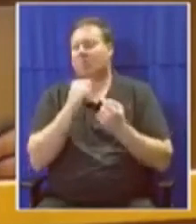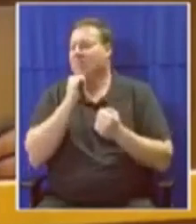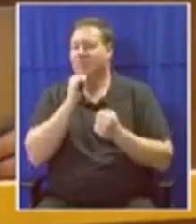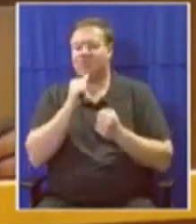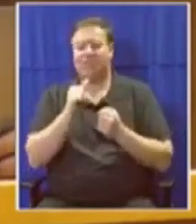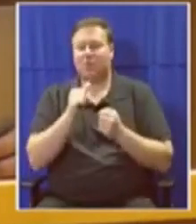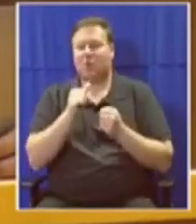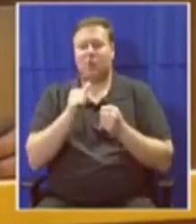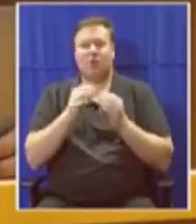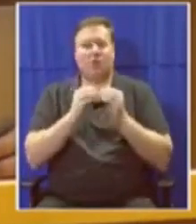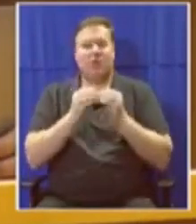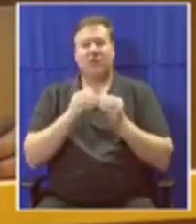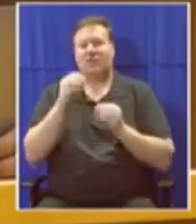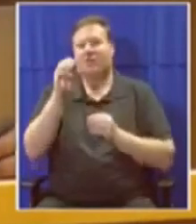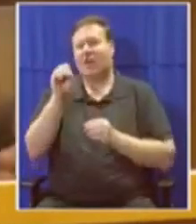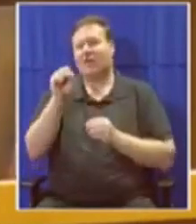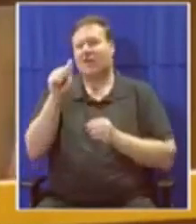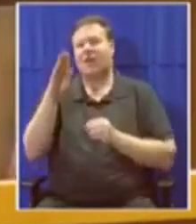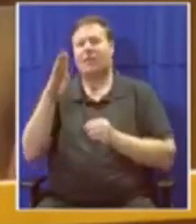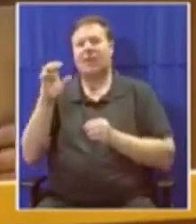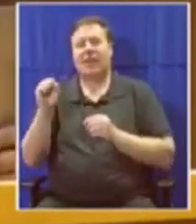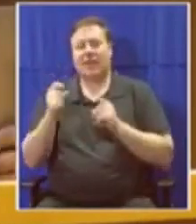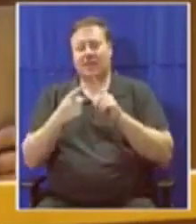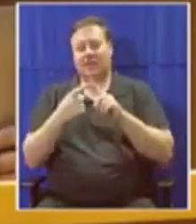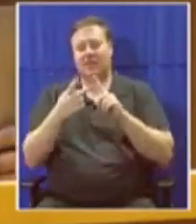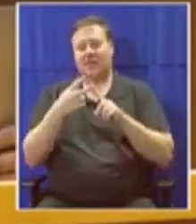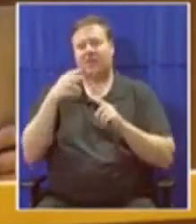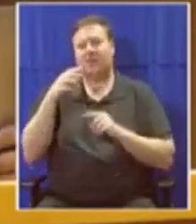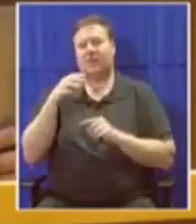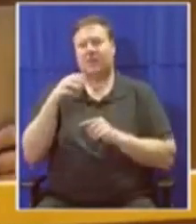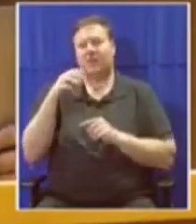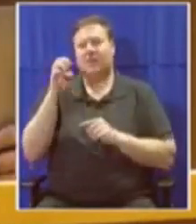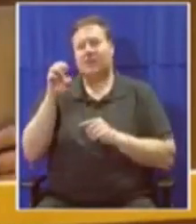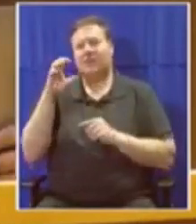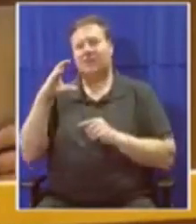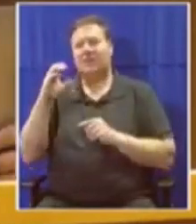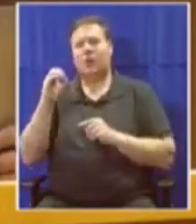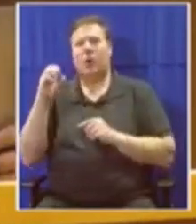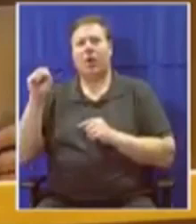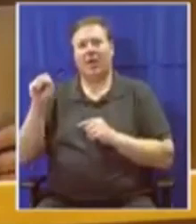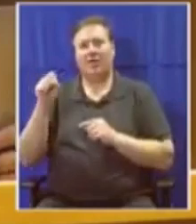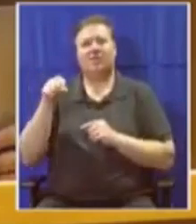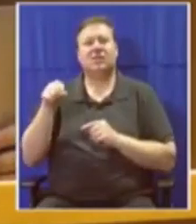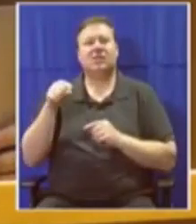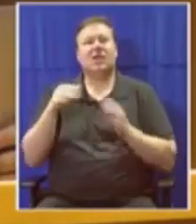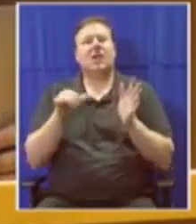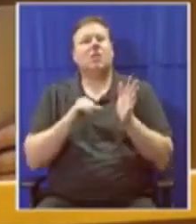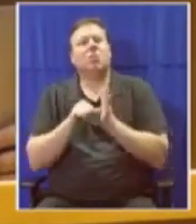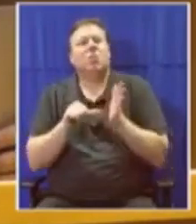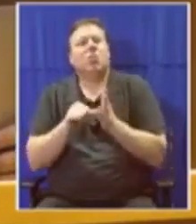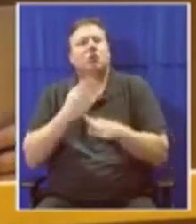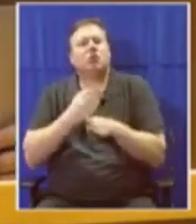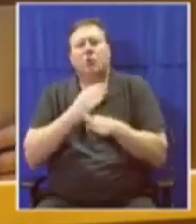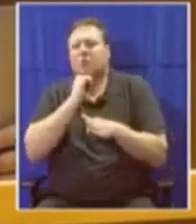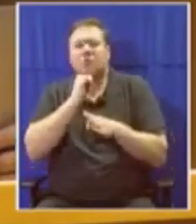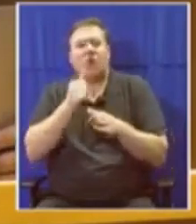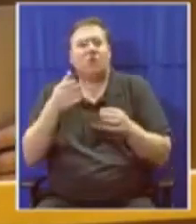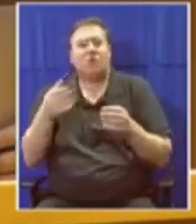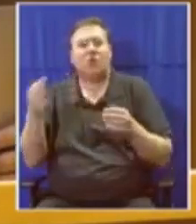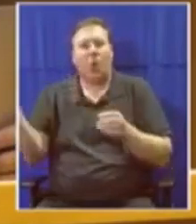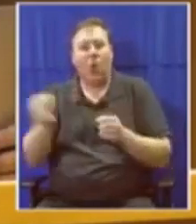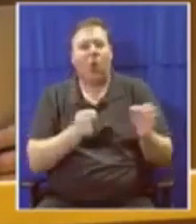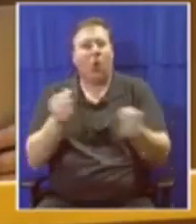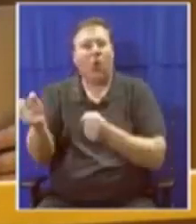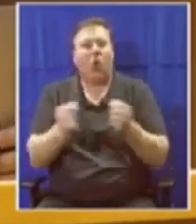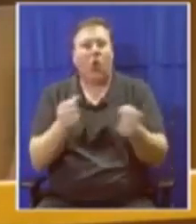as the SABS and NCRS. I mean, in NCRS, critical vacancies have been left vacant for almost 5 years. Entities that are